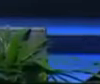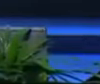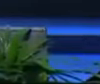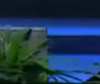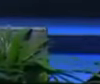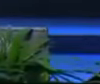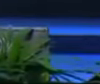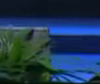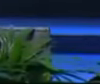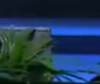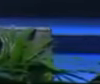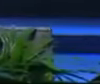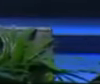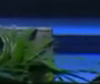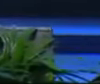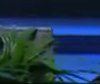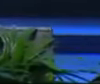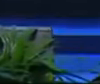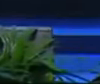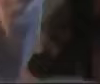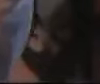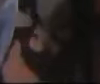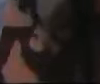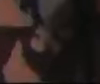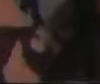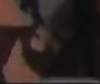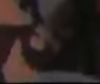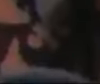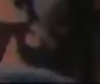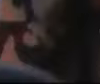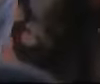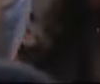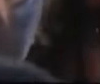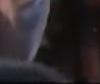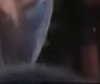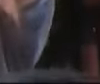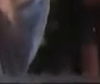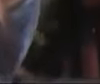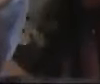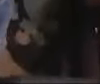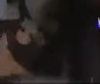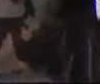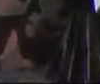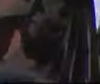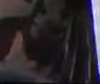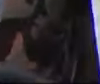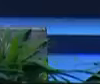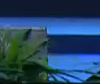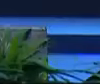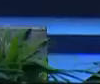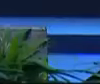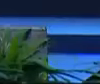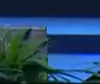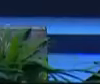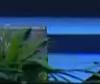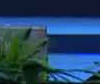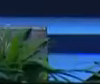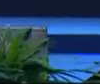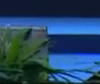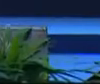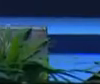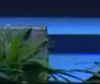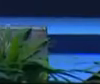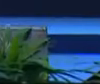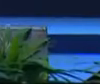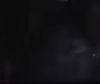vessels. Borrow not a few. She borrowed vessels, turned the oil there. He says, now you go and sell it. Pay your debt and